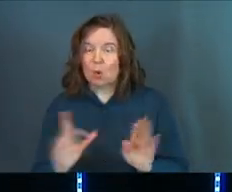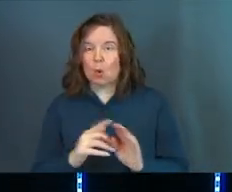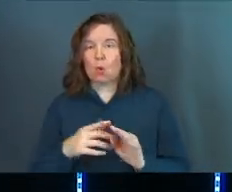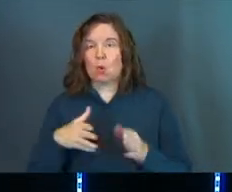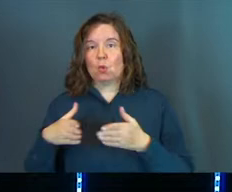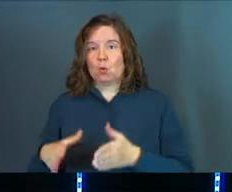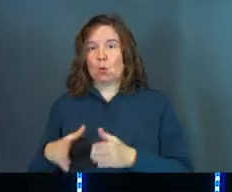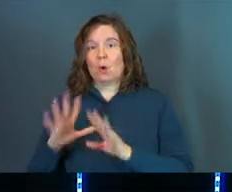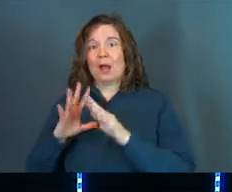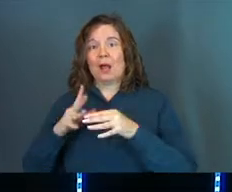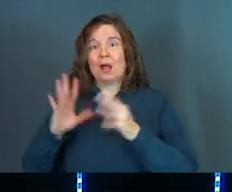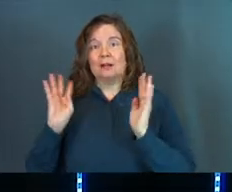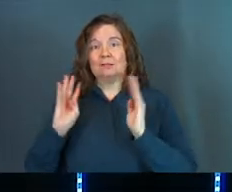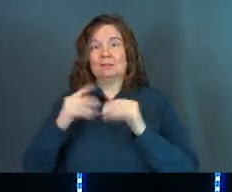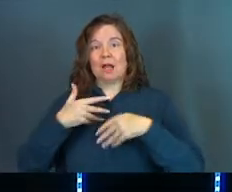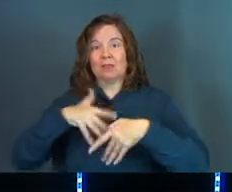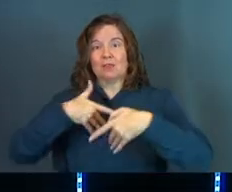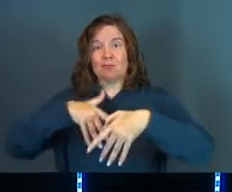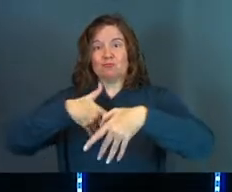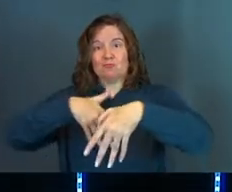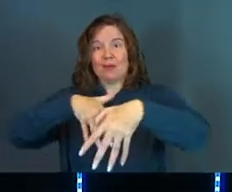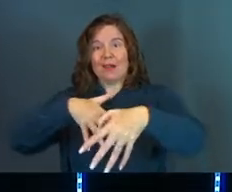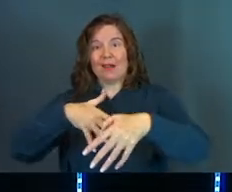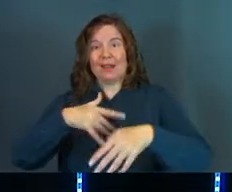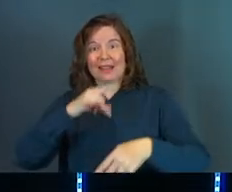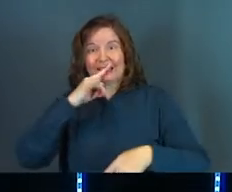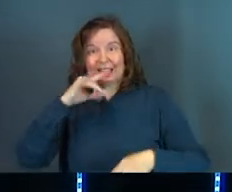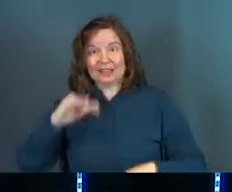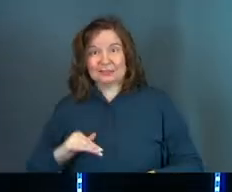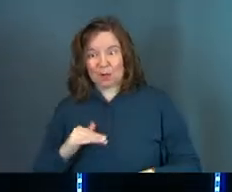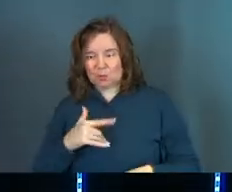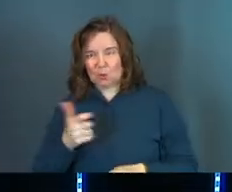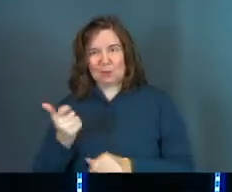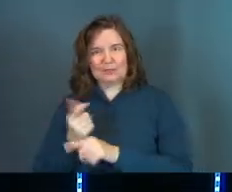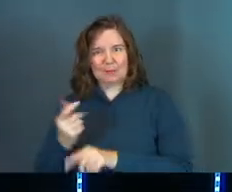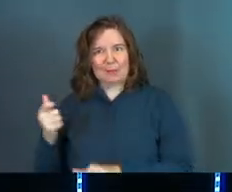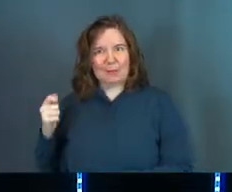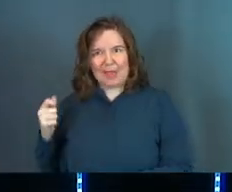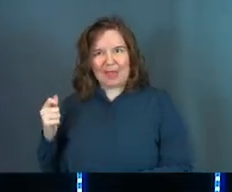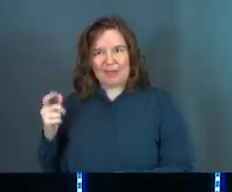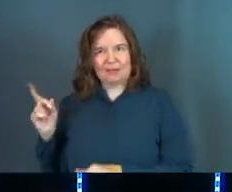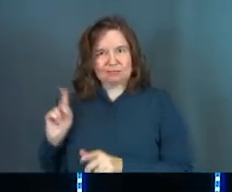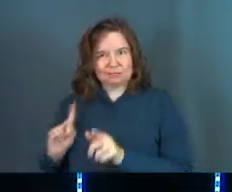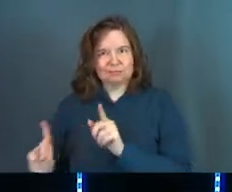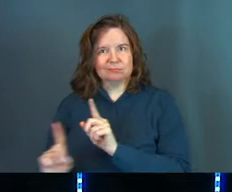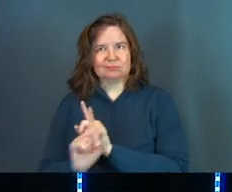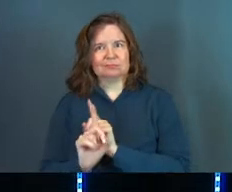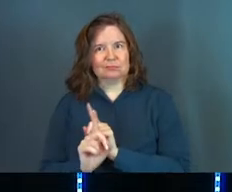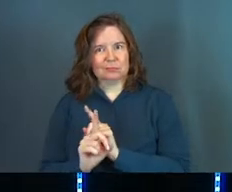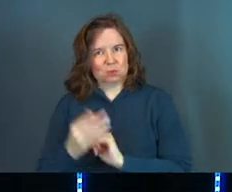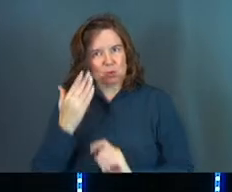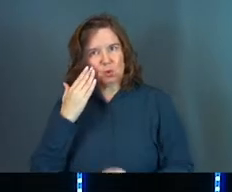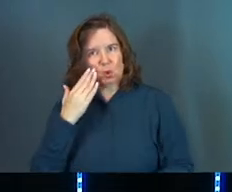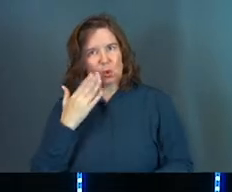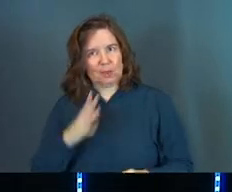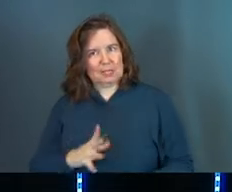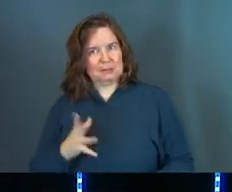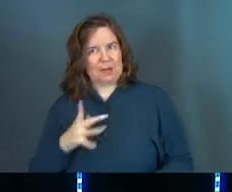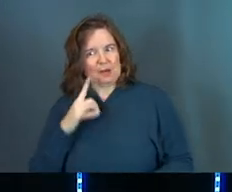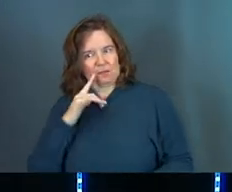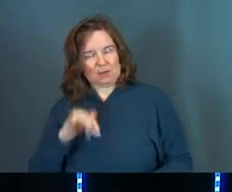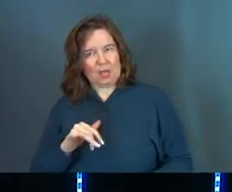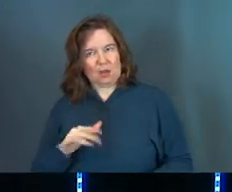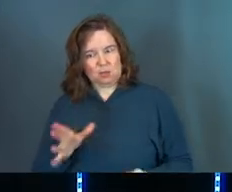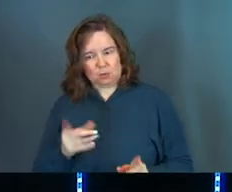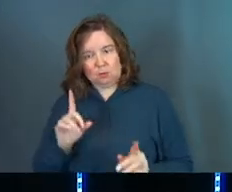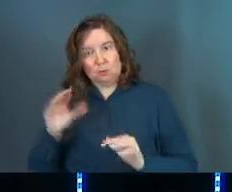the road and the parade's going by and you got little kids, you don't keep them in the back. Tall people, you know there's an etiquette to this thing, right? You push